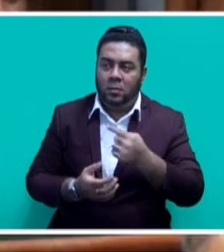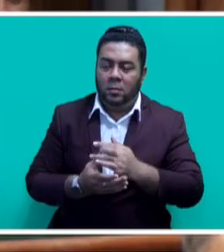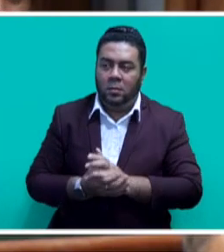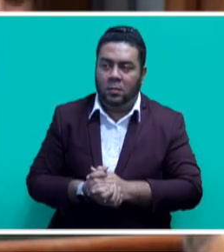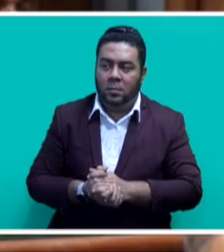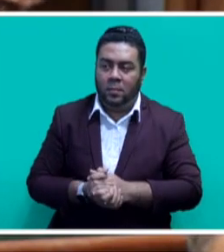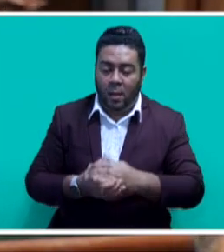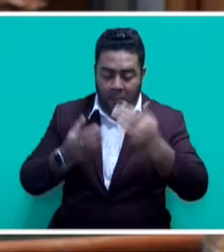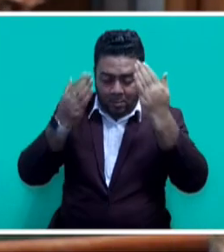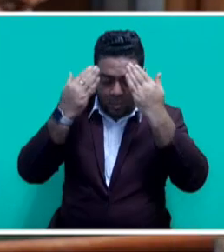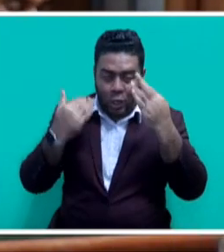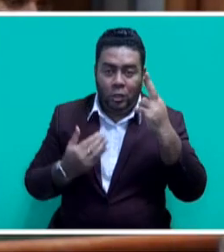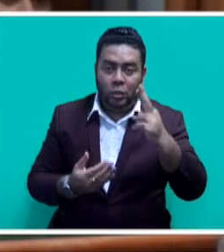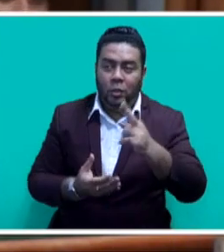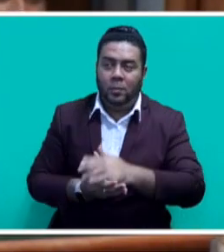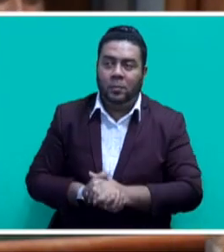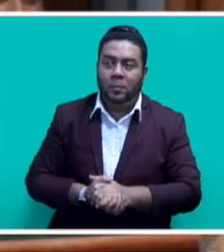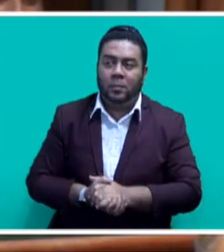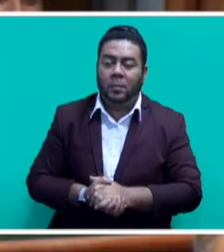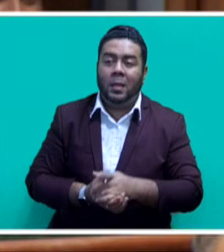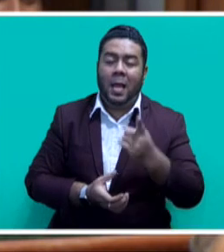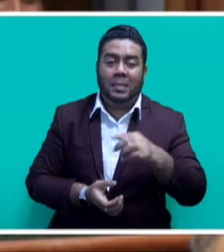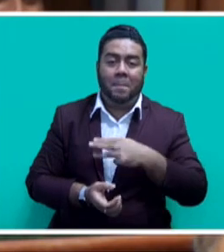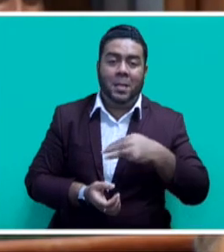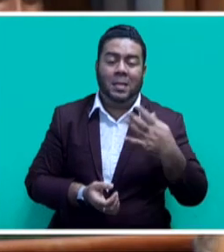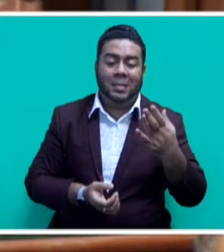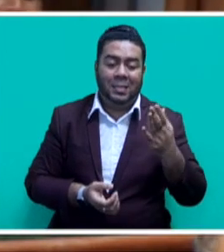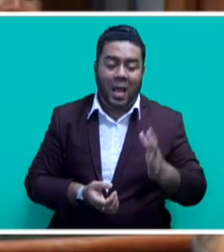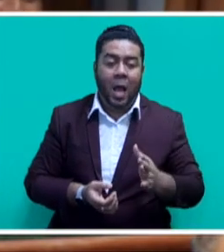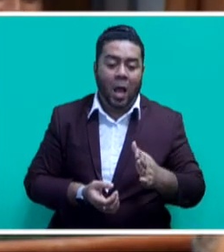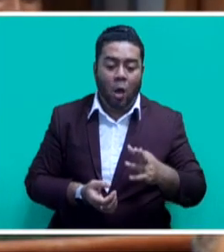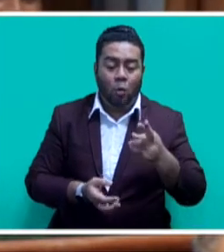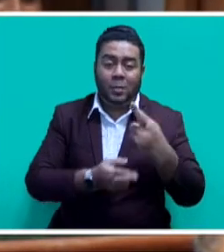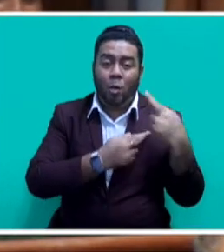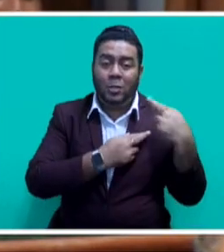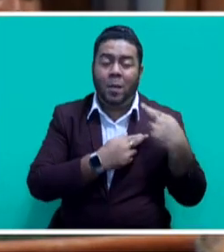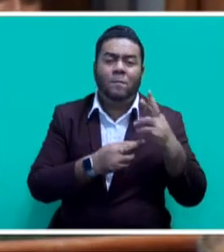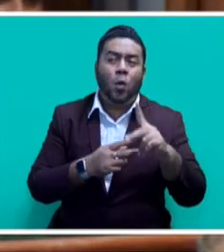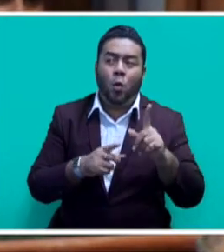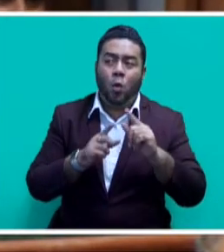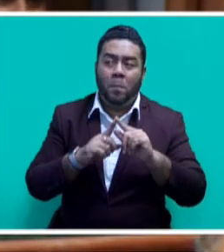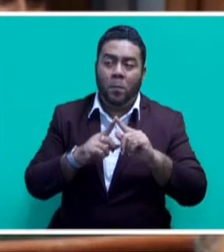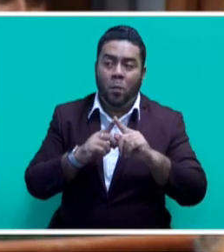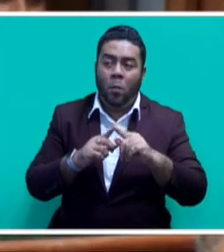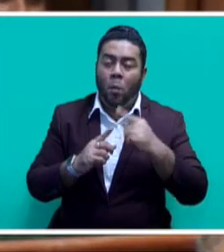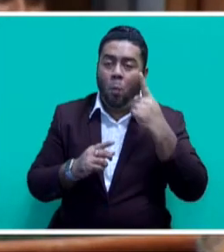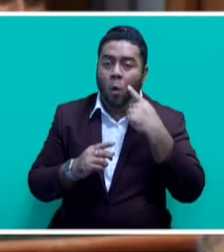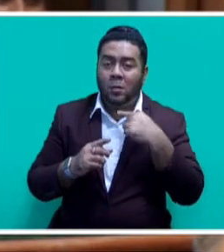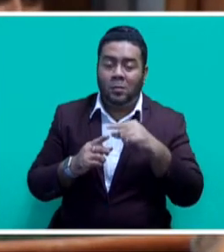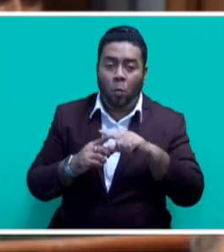Mr. Speaker, sir, as Minister responsible for Agriculture and Waterways, I would like to